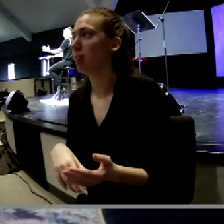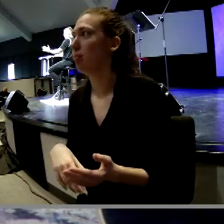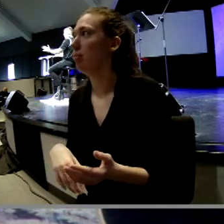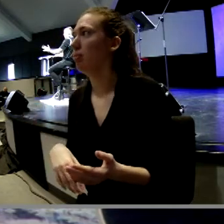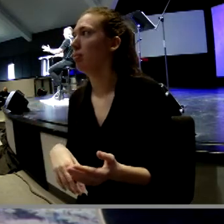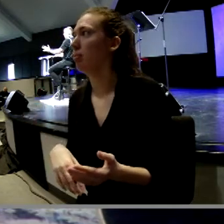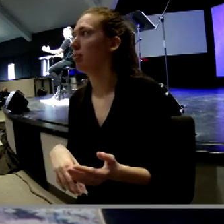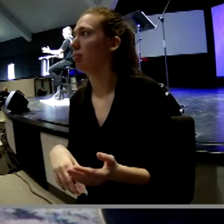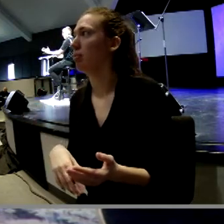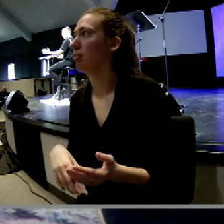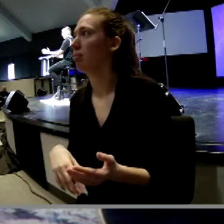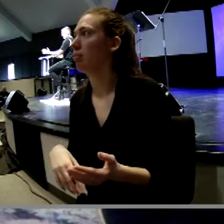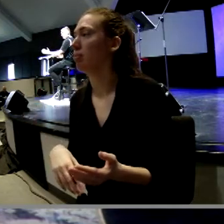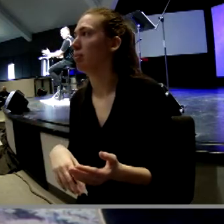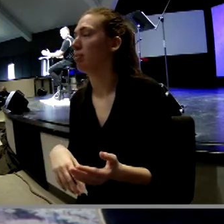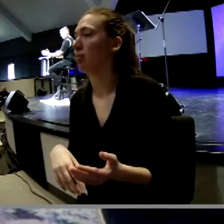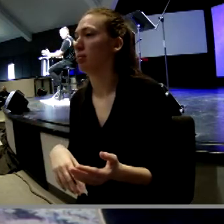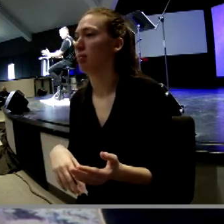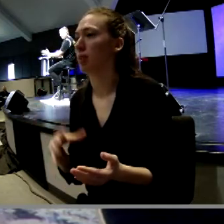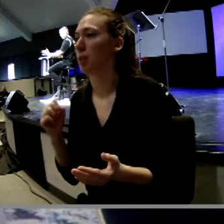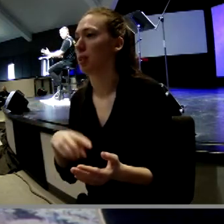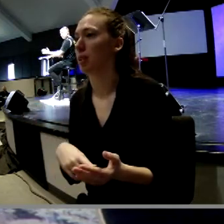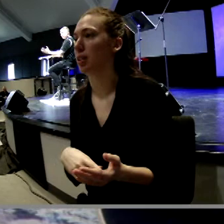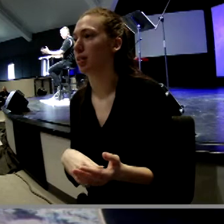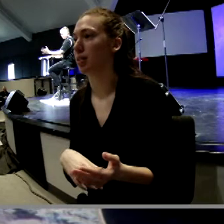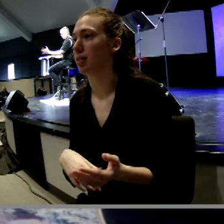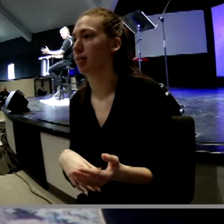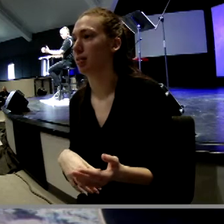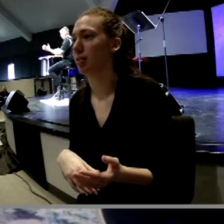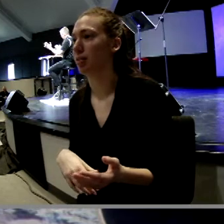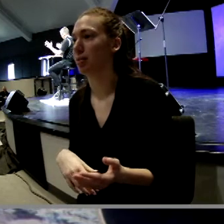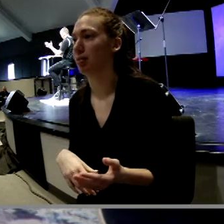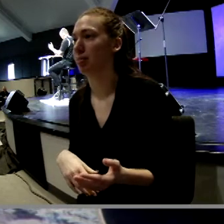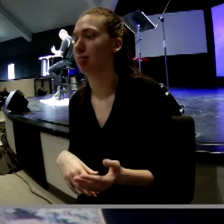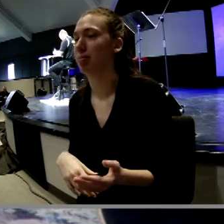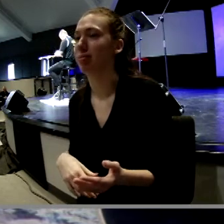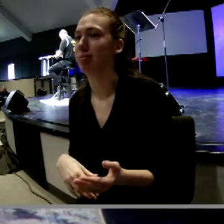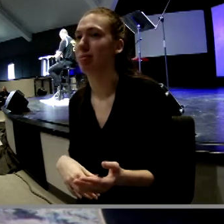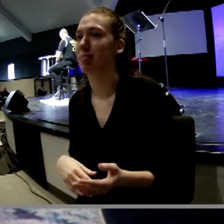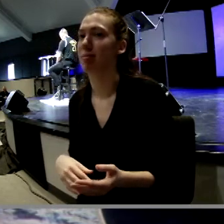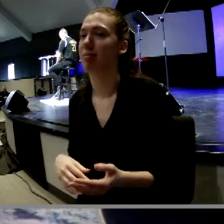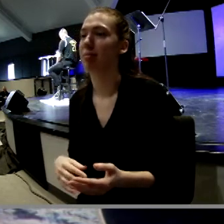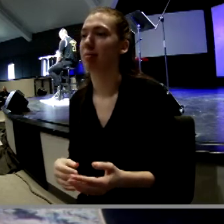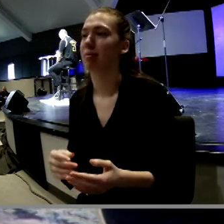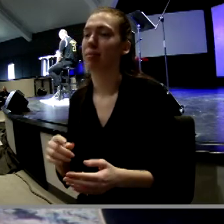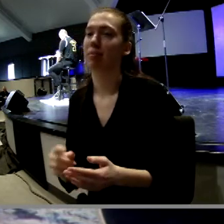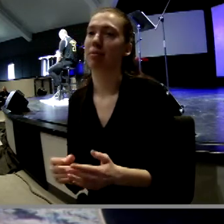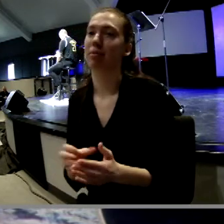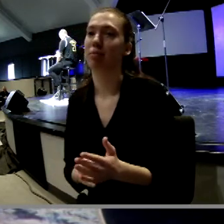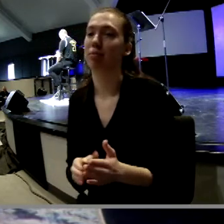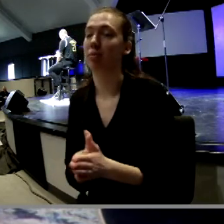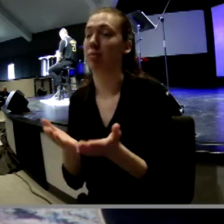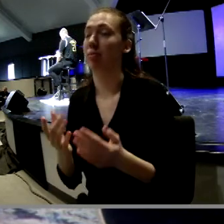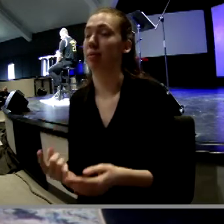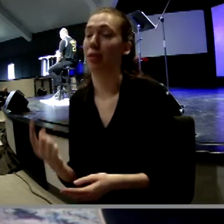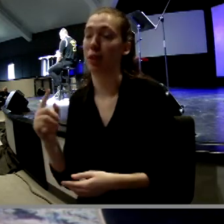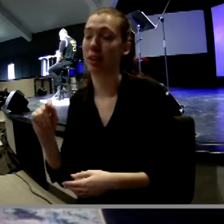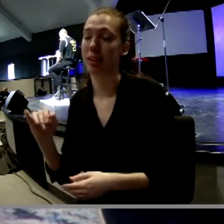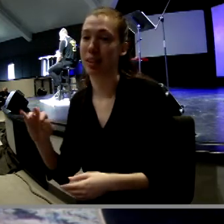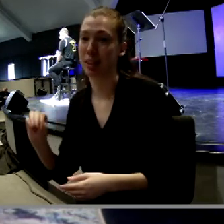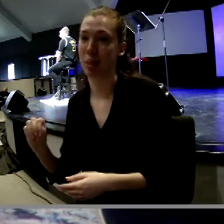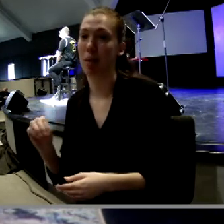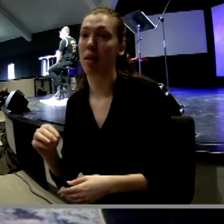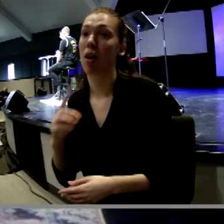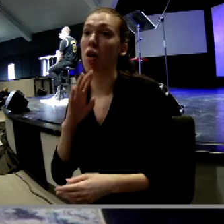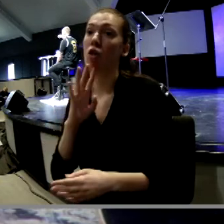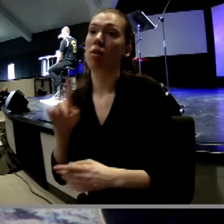humankind. Who is that? Jesus. 1 Timothy 2, 5 through 6 talks about one